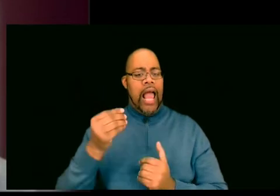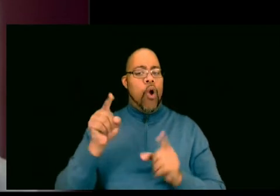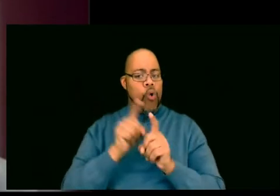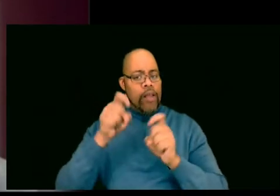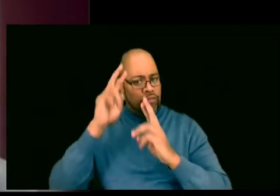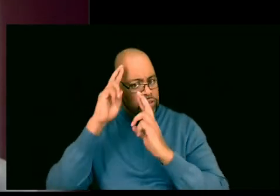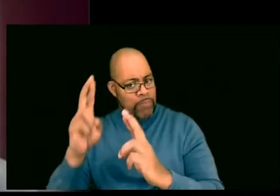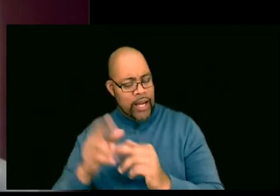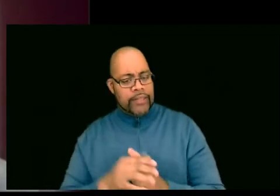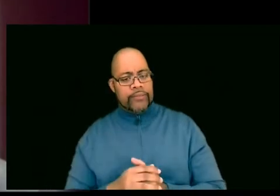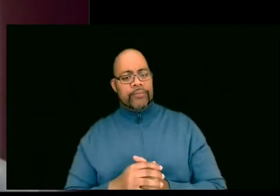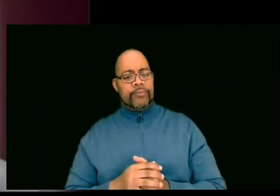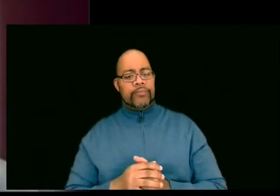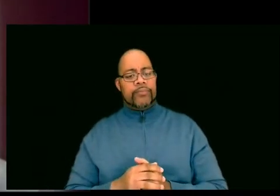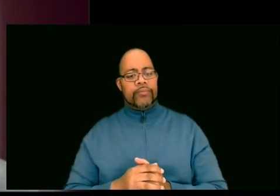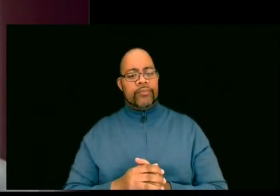and to be respected.